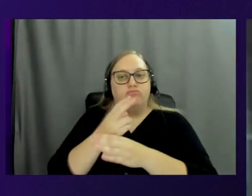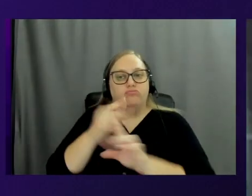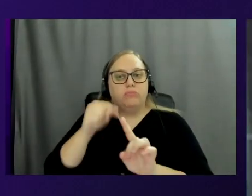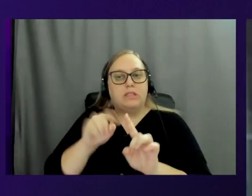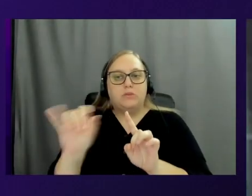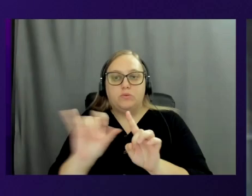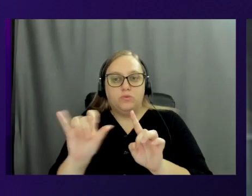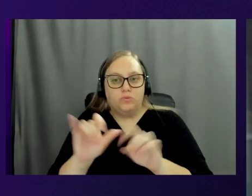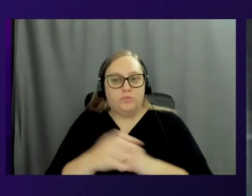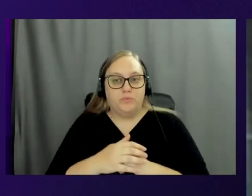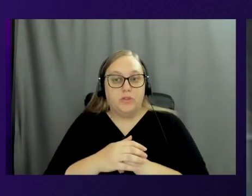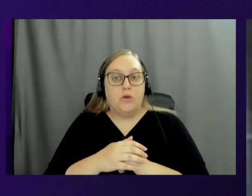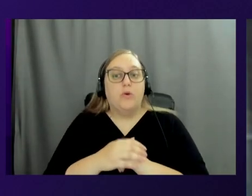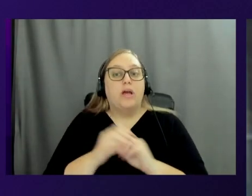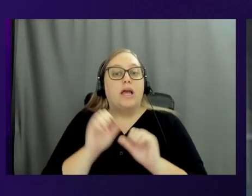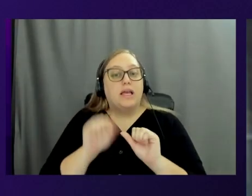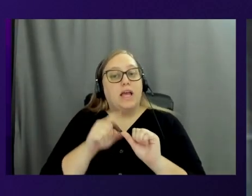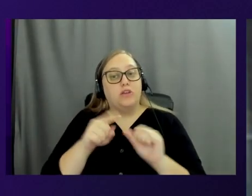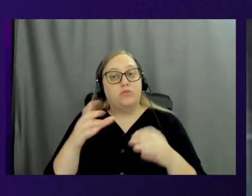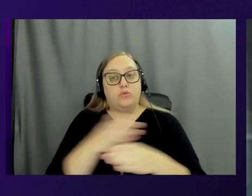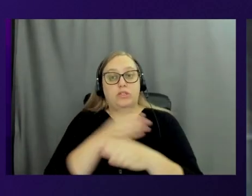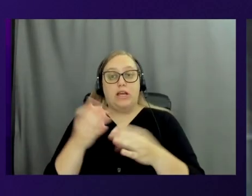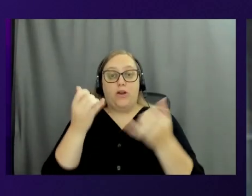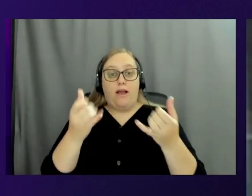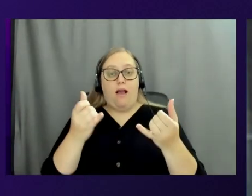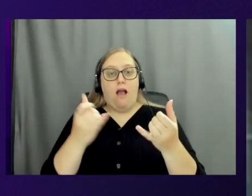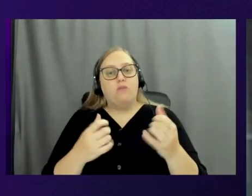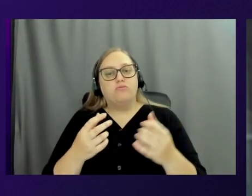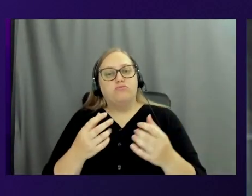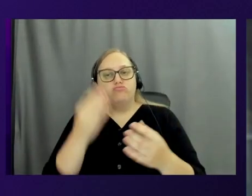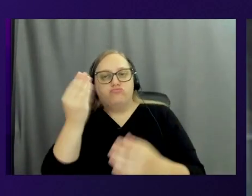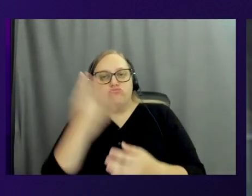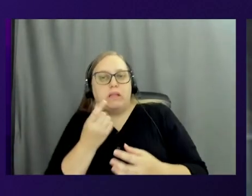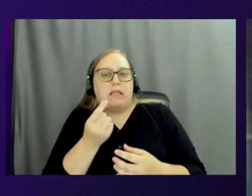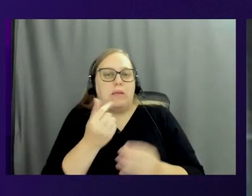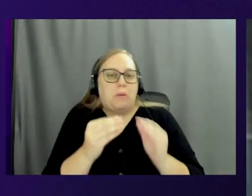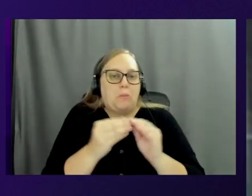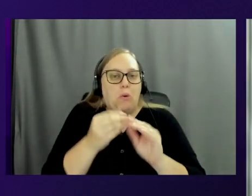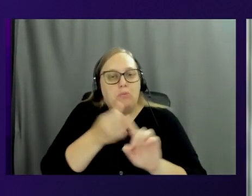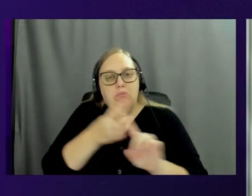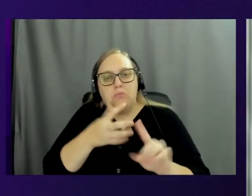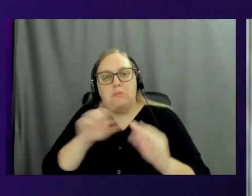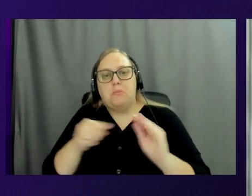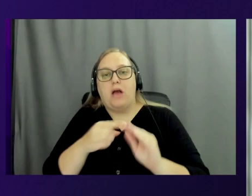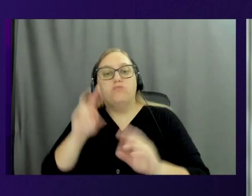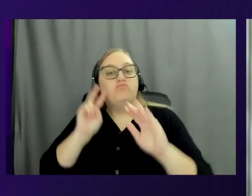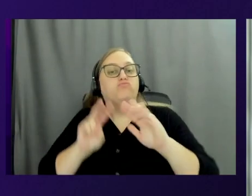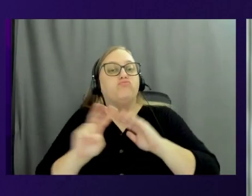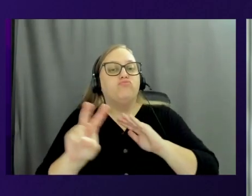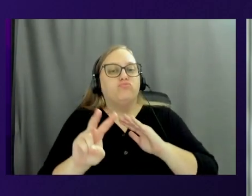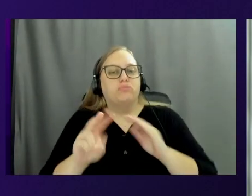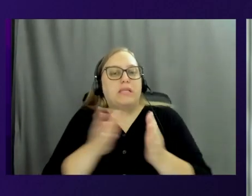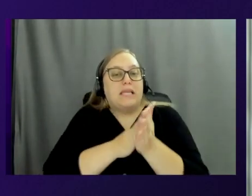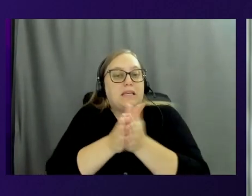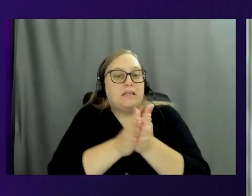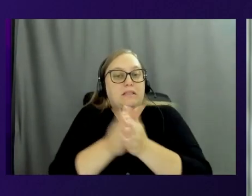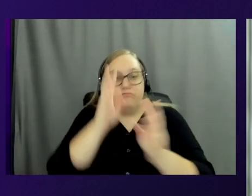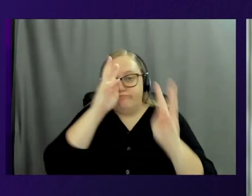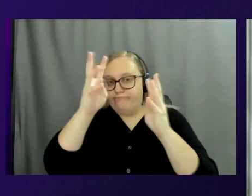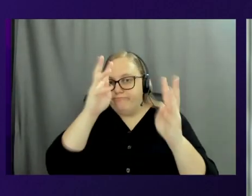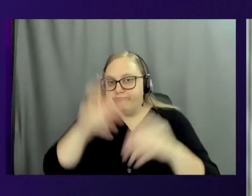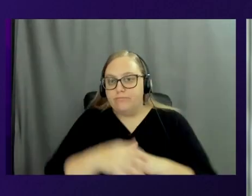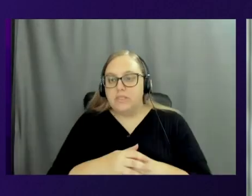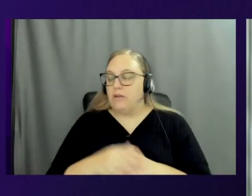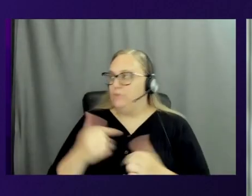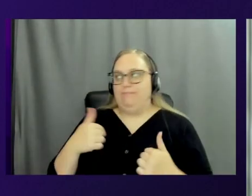can you share now and give us a sneak peek more into the future of AWS silicon innovation? Now, Ruba, I can't really predict what the future